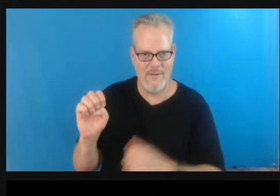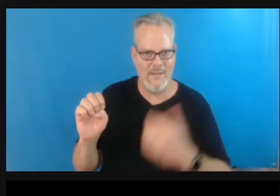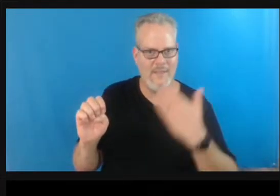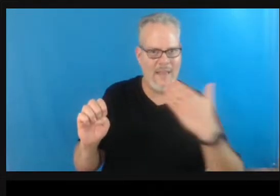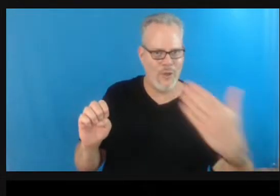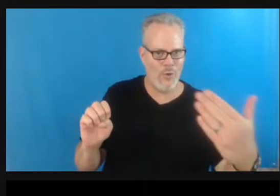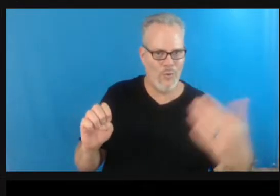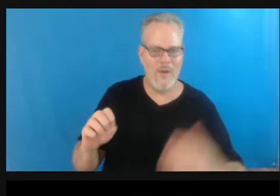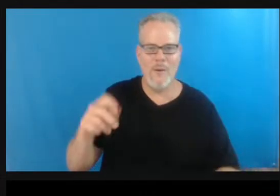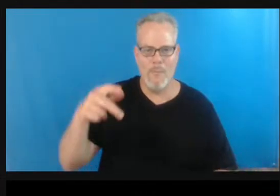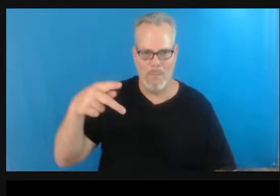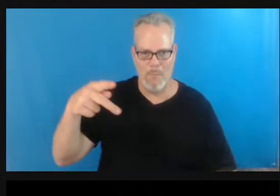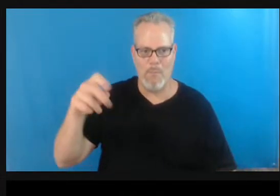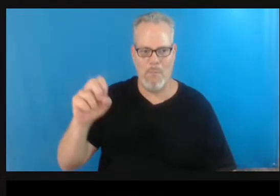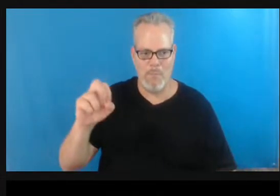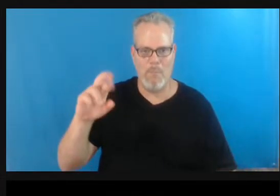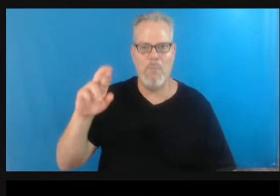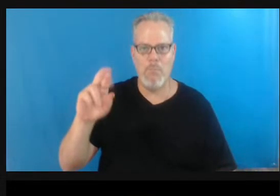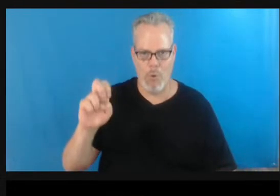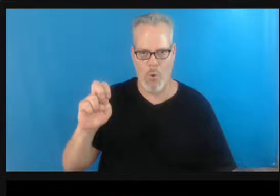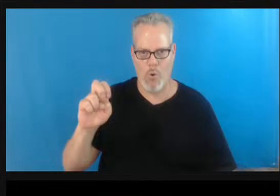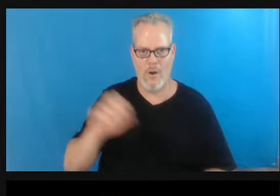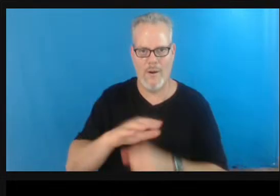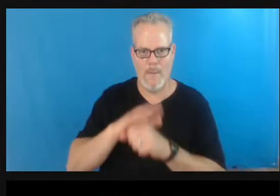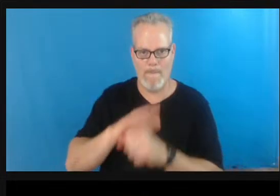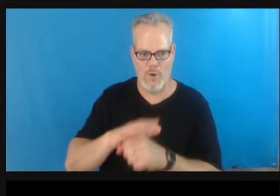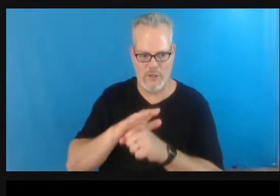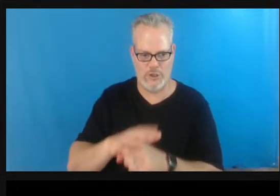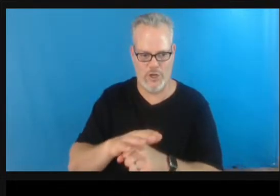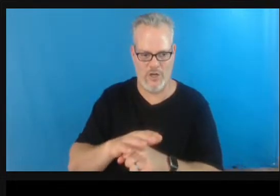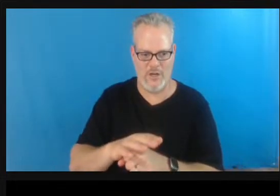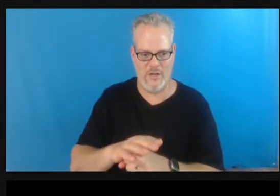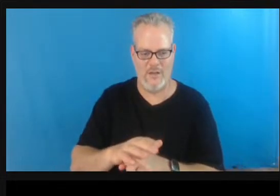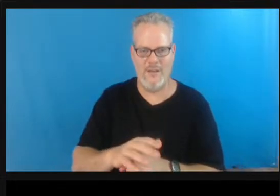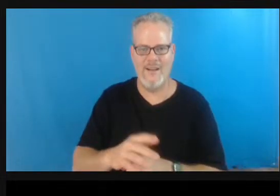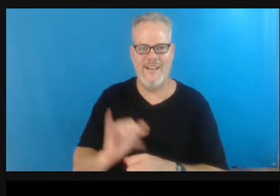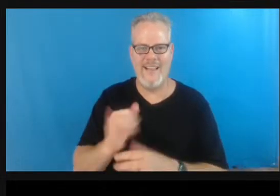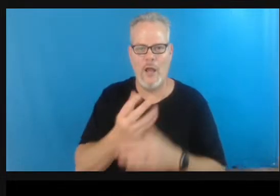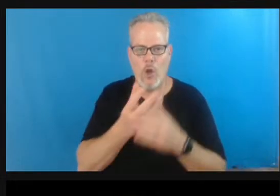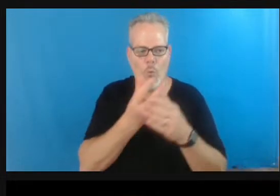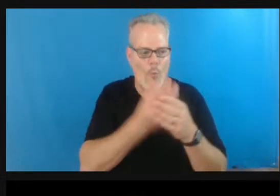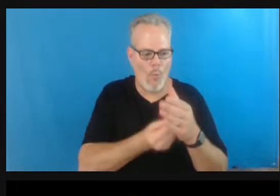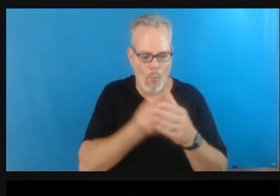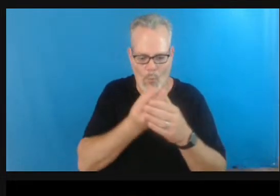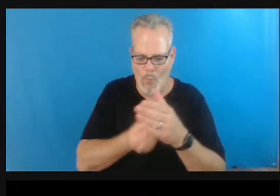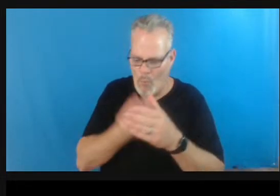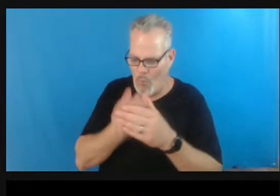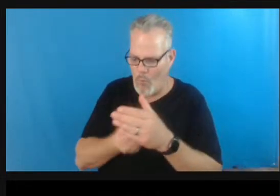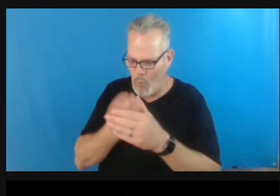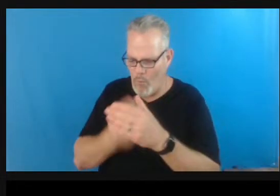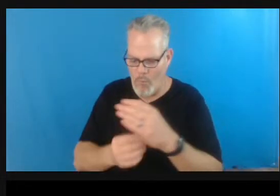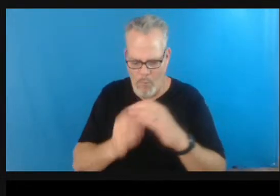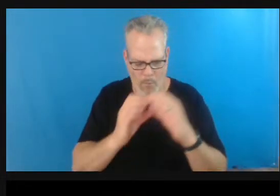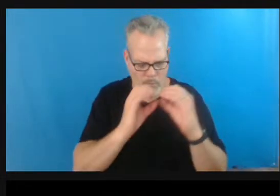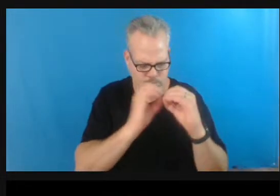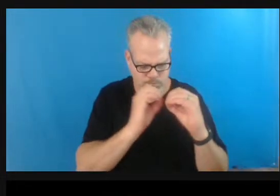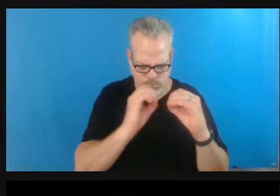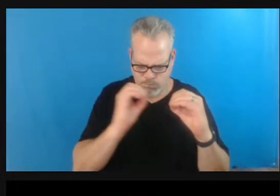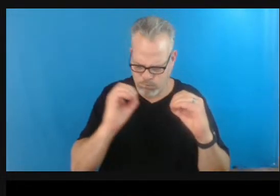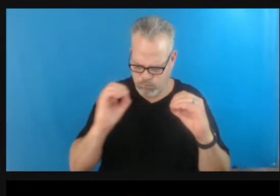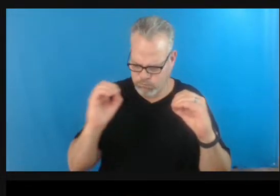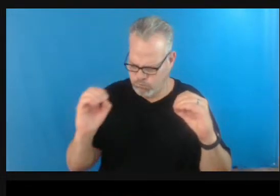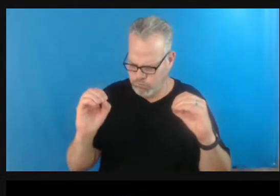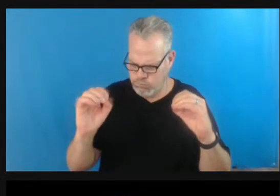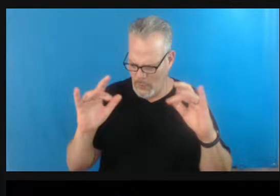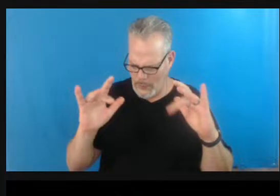That's what they call it, I guess, like the little pores, little gaps in between the crystals in that mush of magma